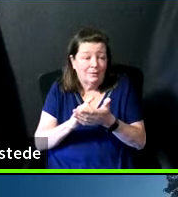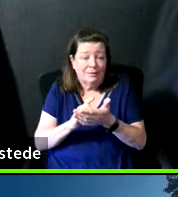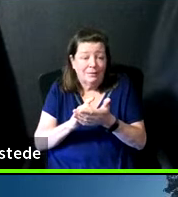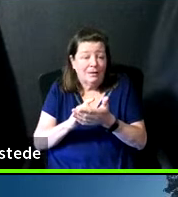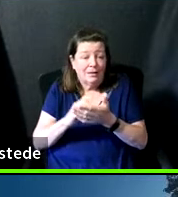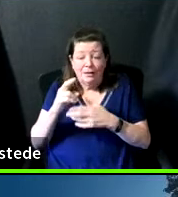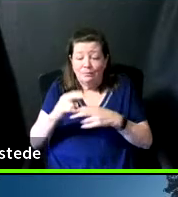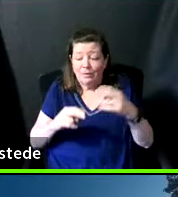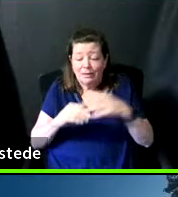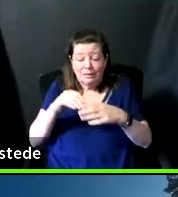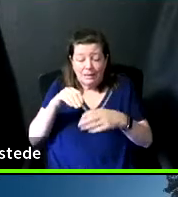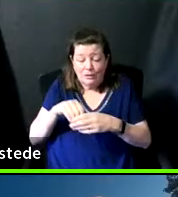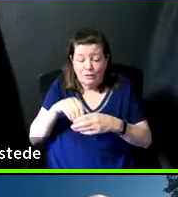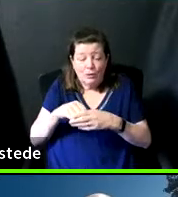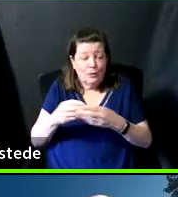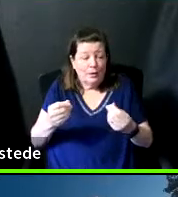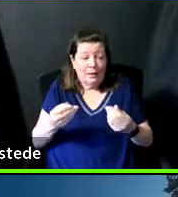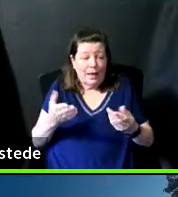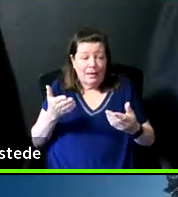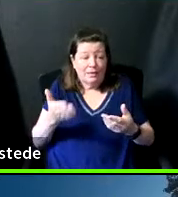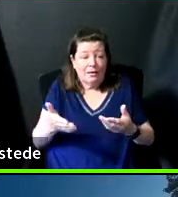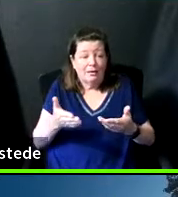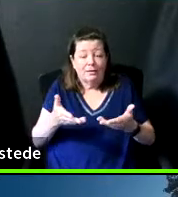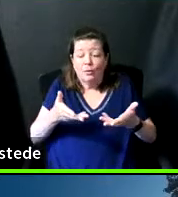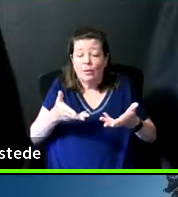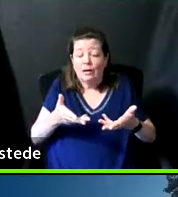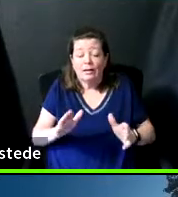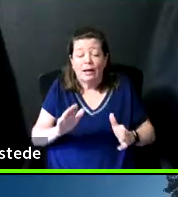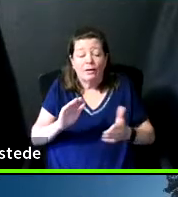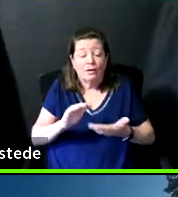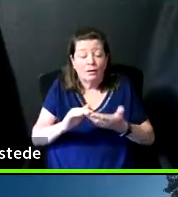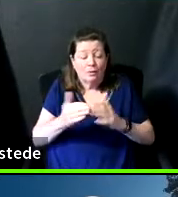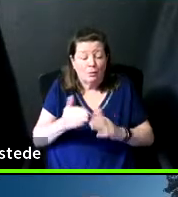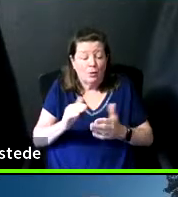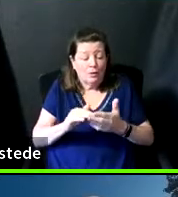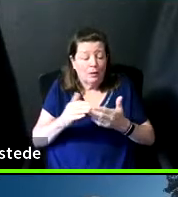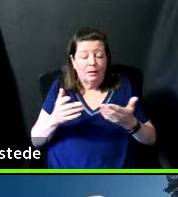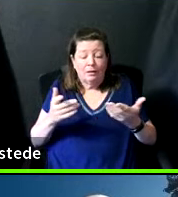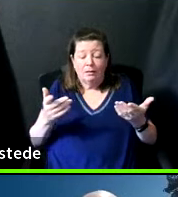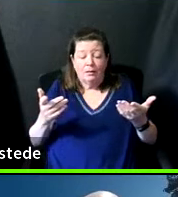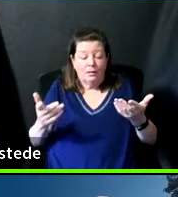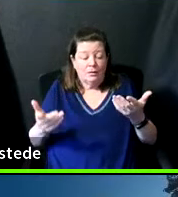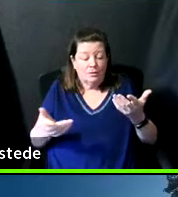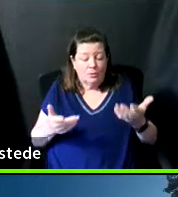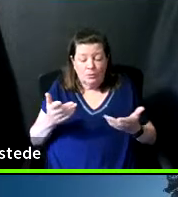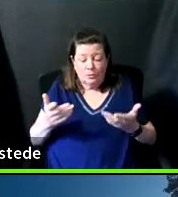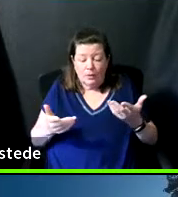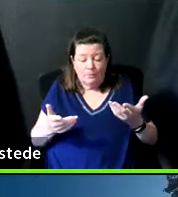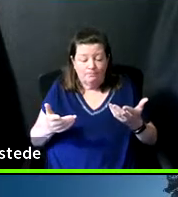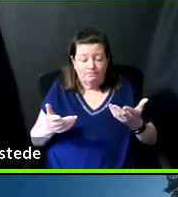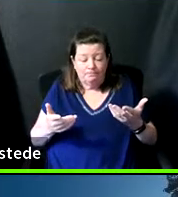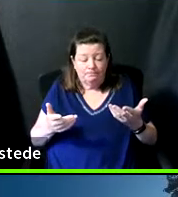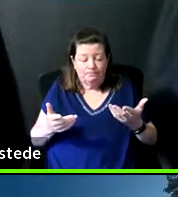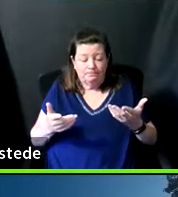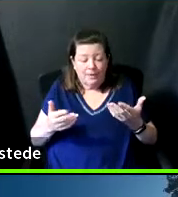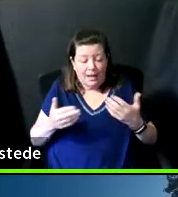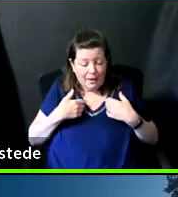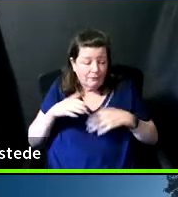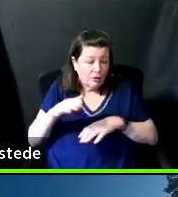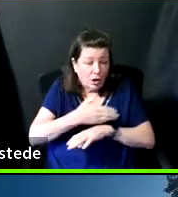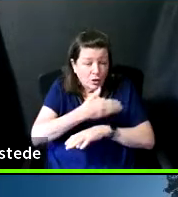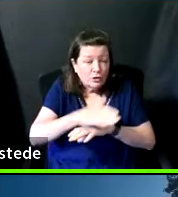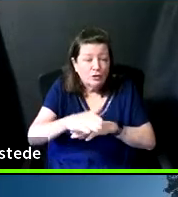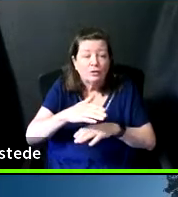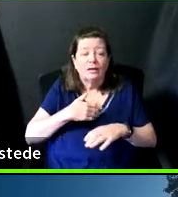the land there, that would allow the community to have concerts, have